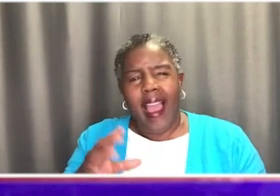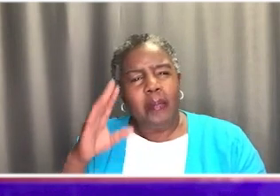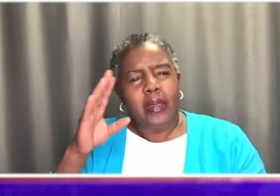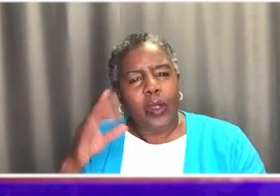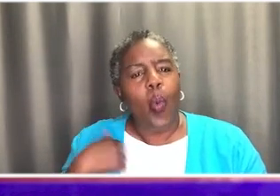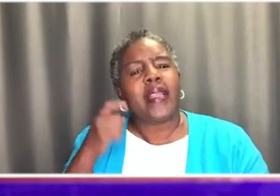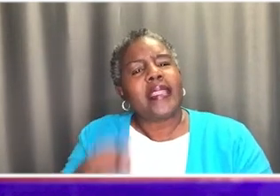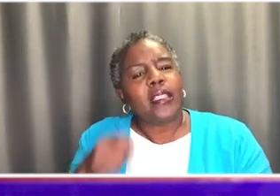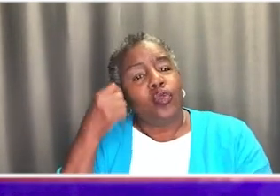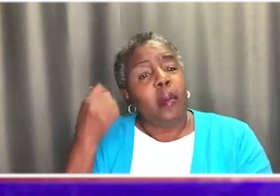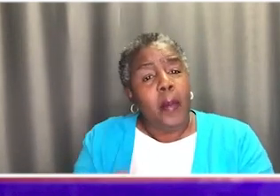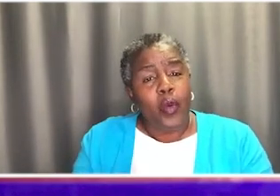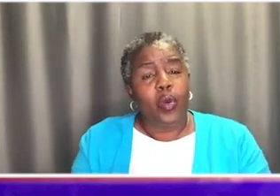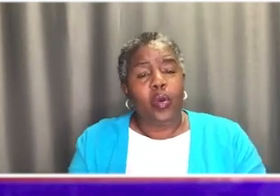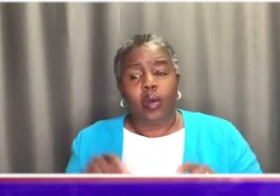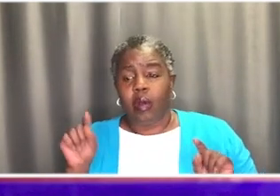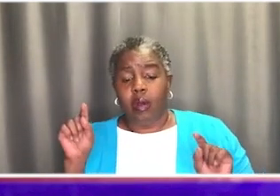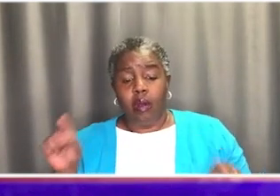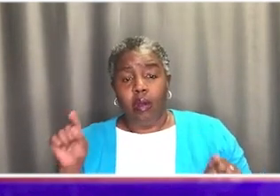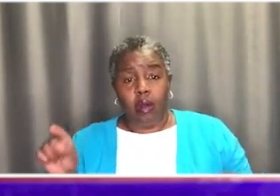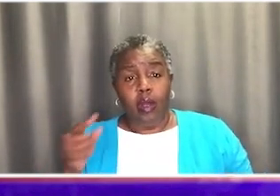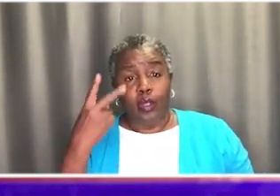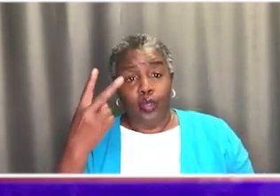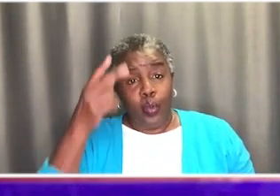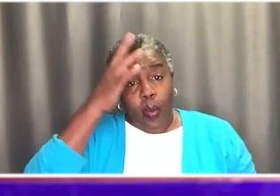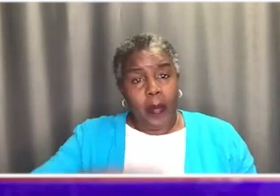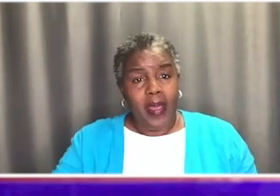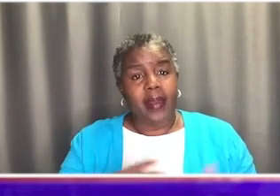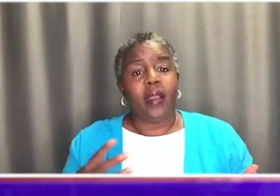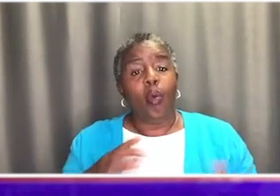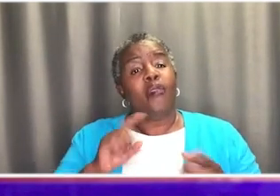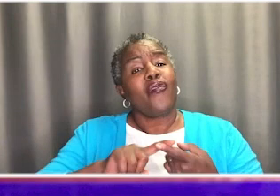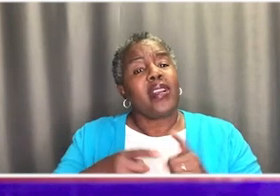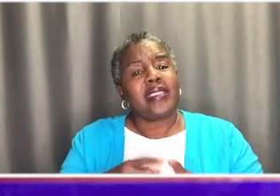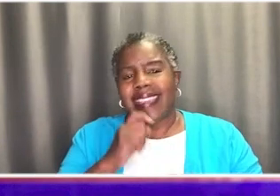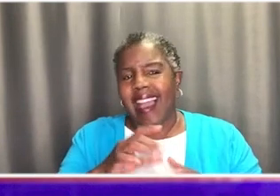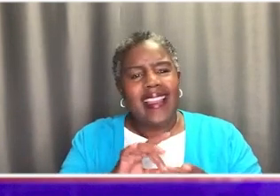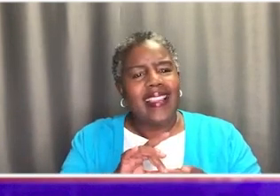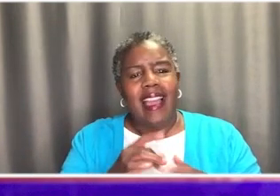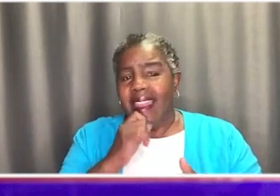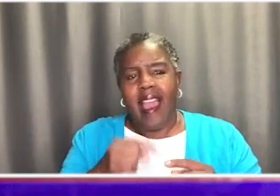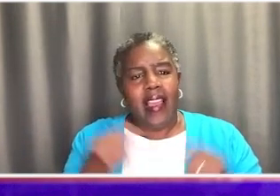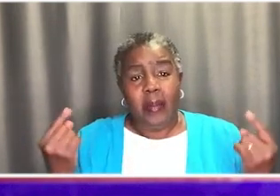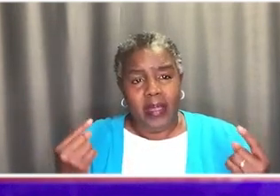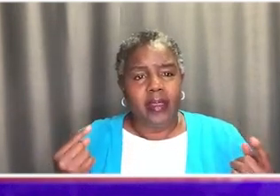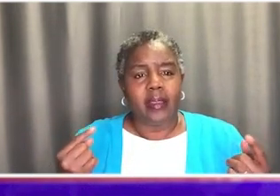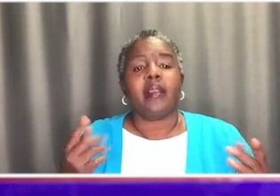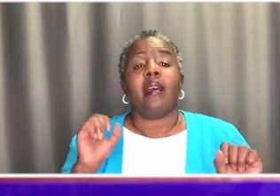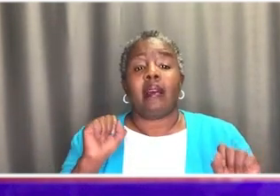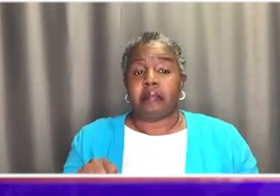to remember that they were allies, not enemies. And can I go a step